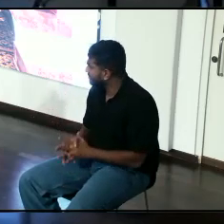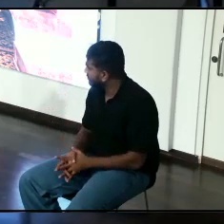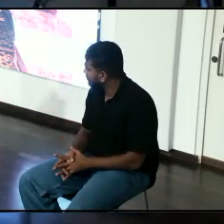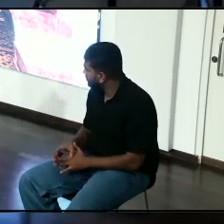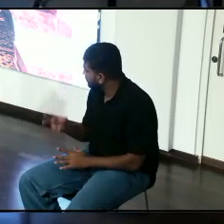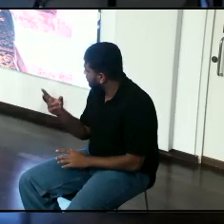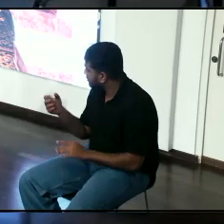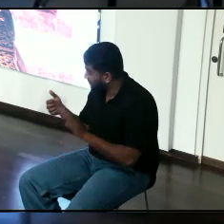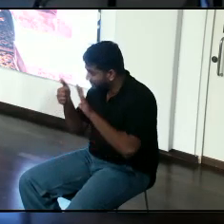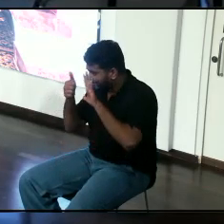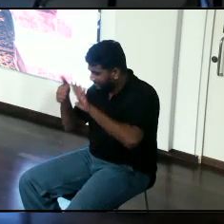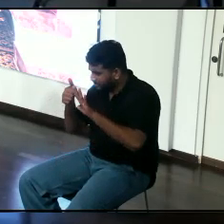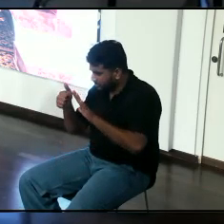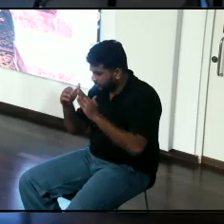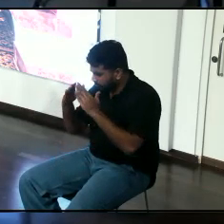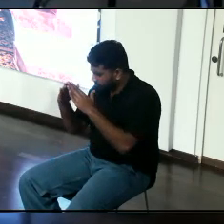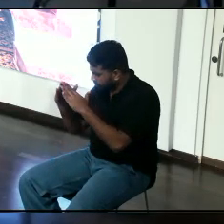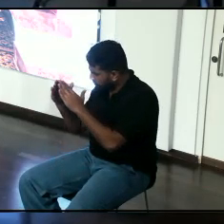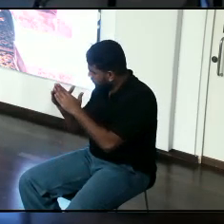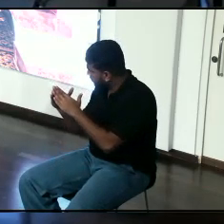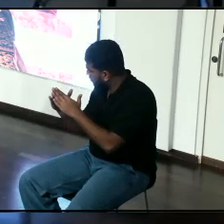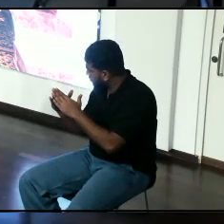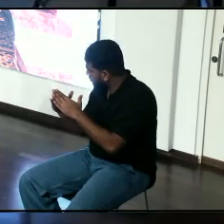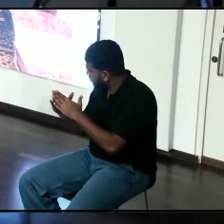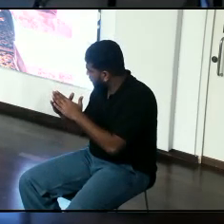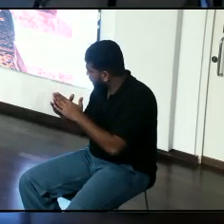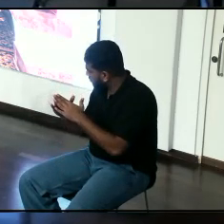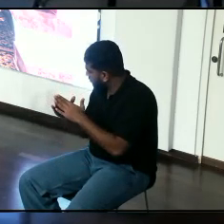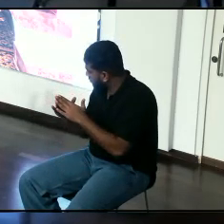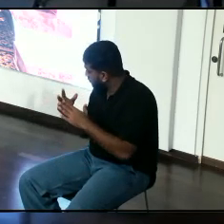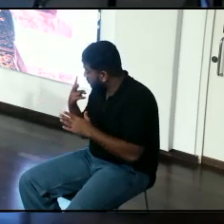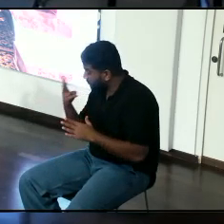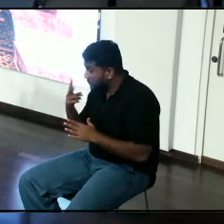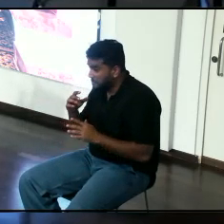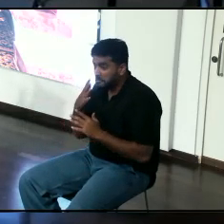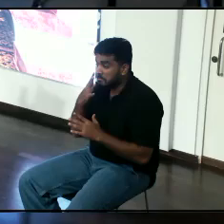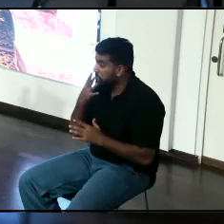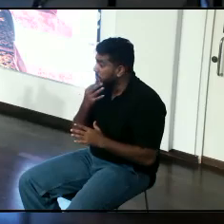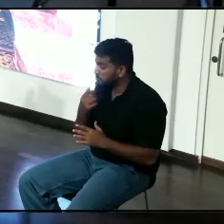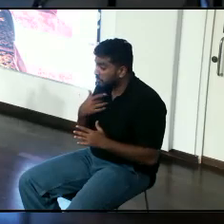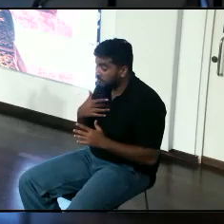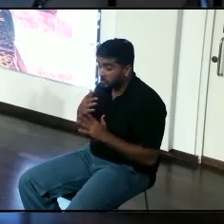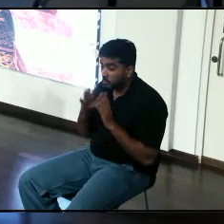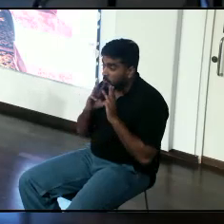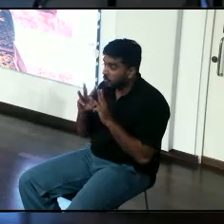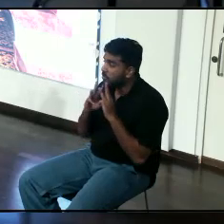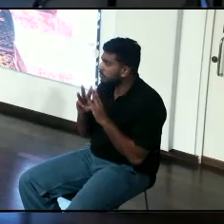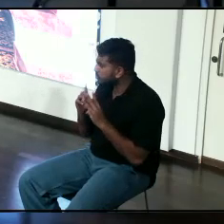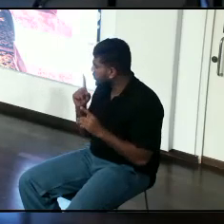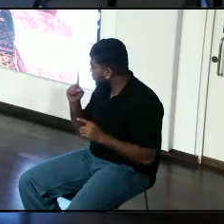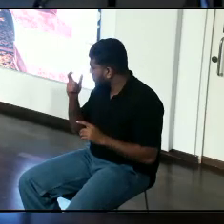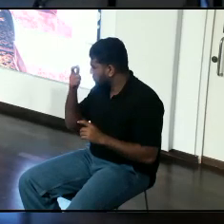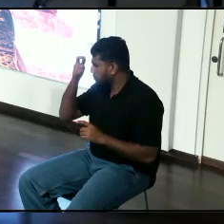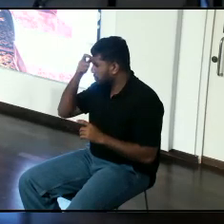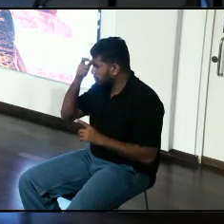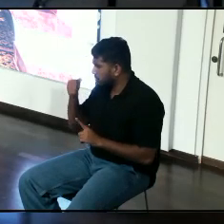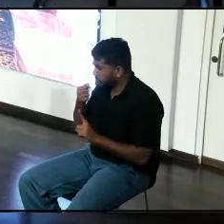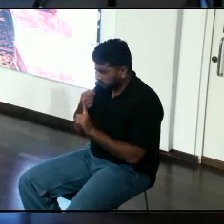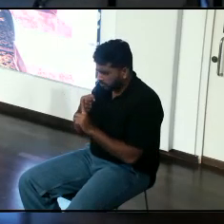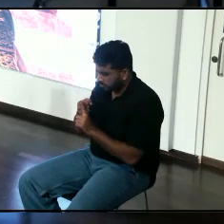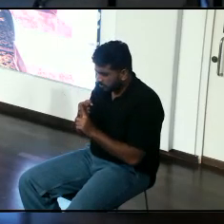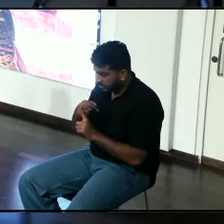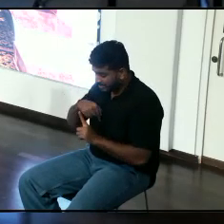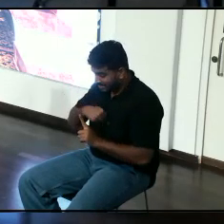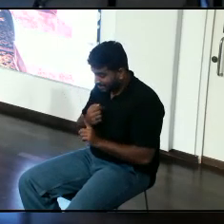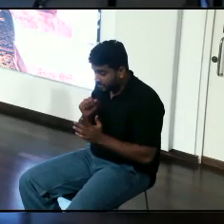The 6 houses, that's really, I find that very impressive, because one of the challenges of